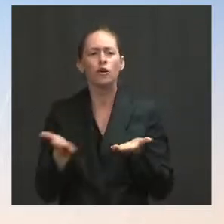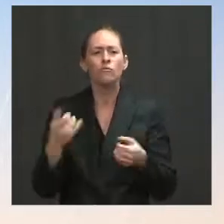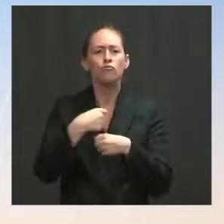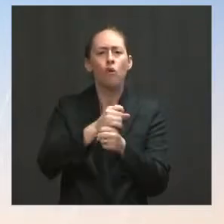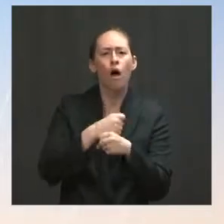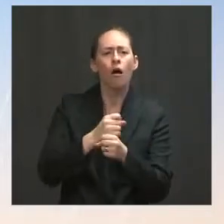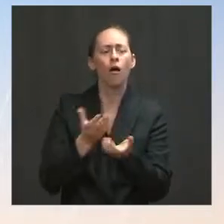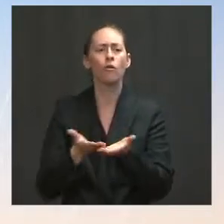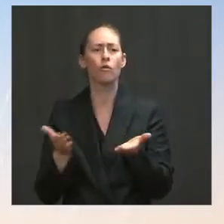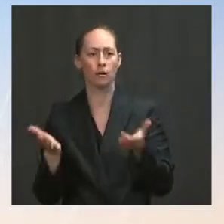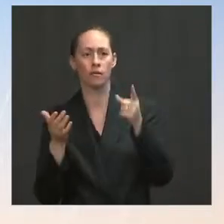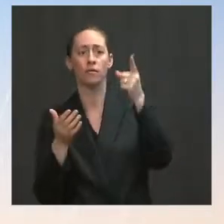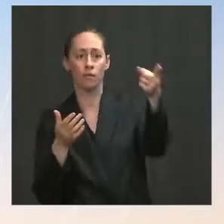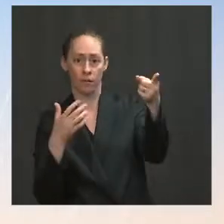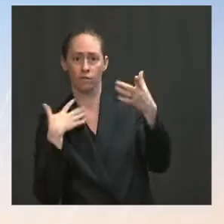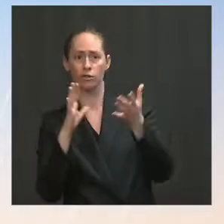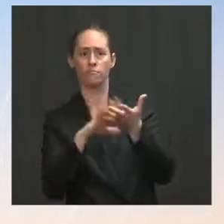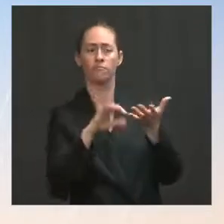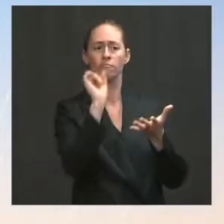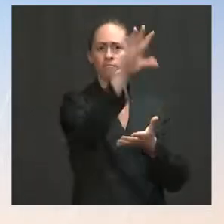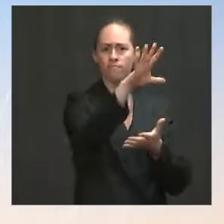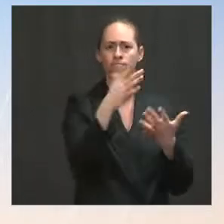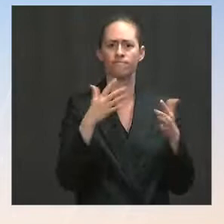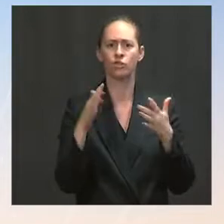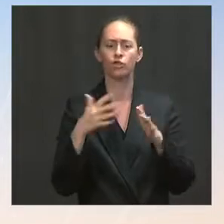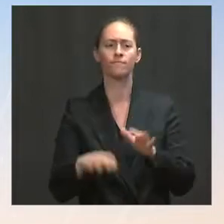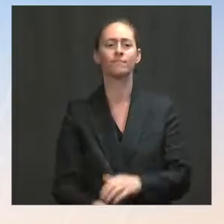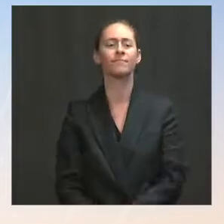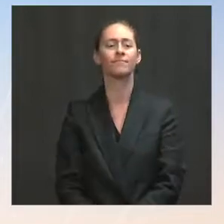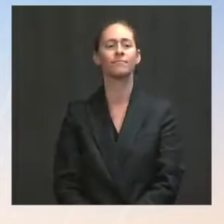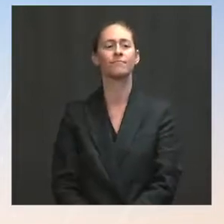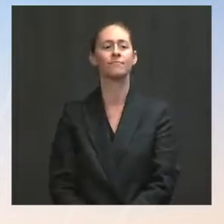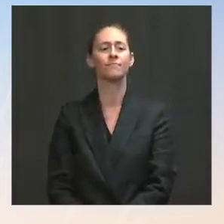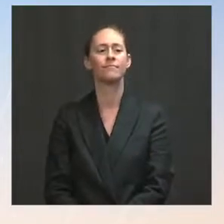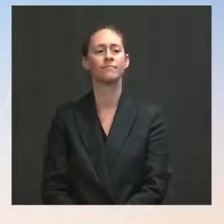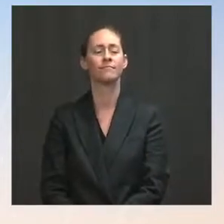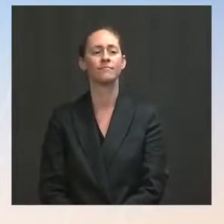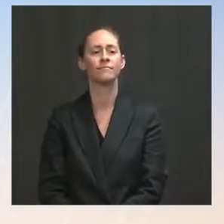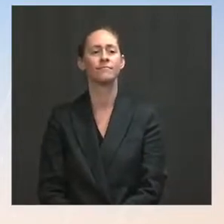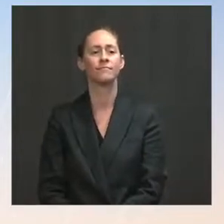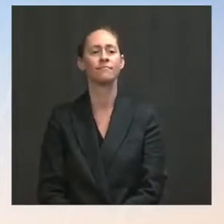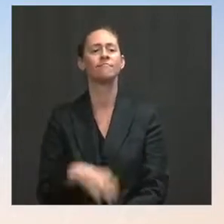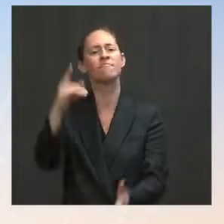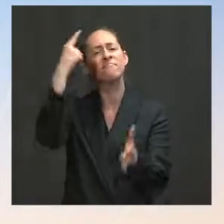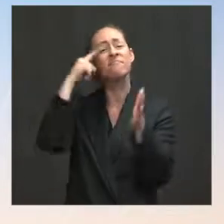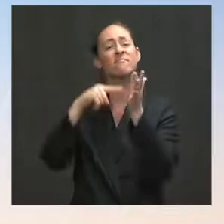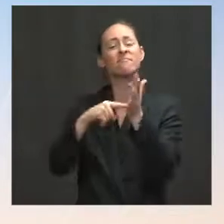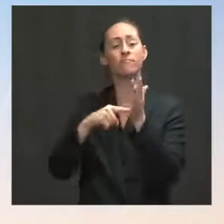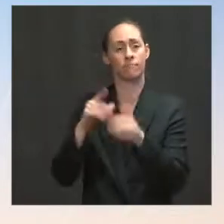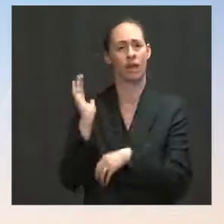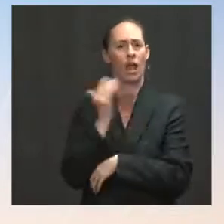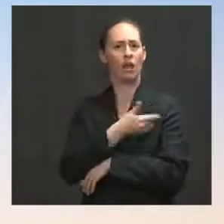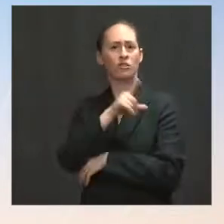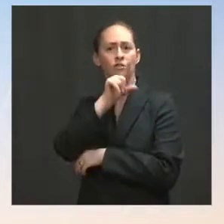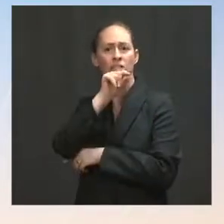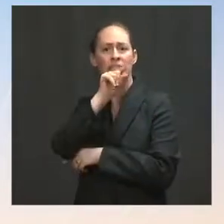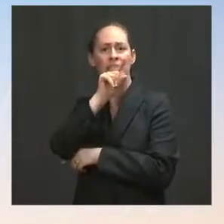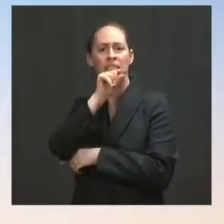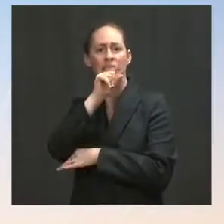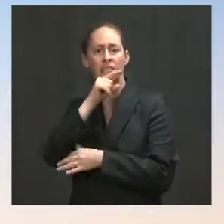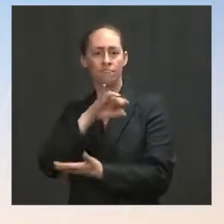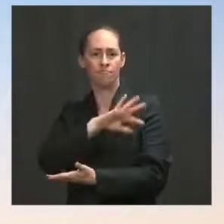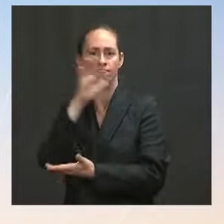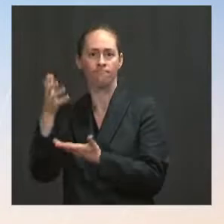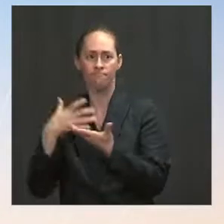imported $123 million worth of chicken from the United States. Just as an example, obviously one of the issues that